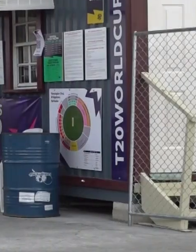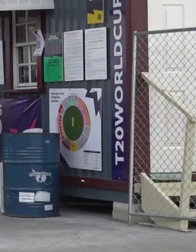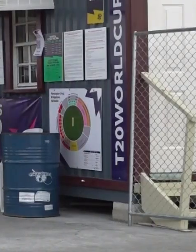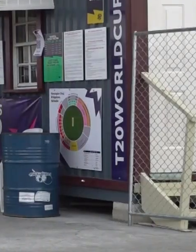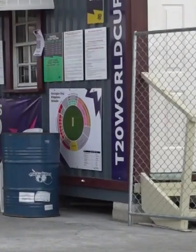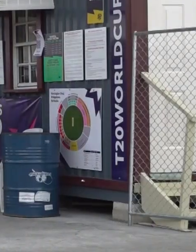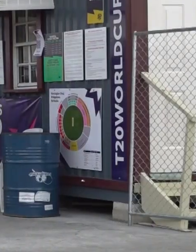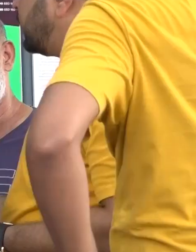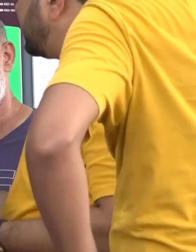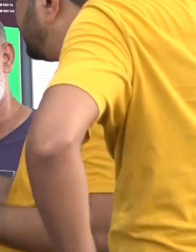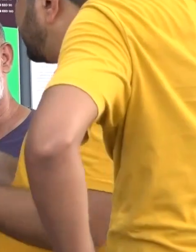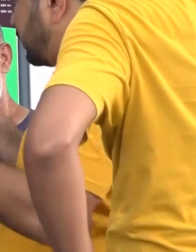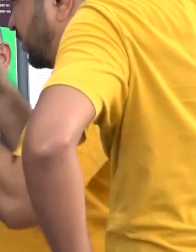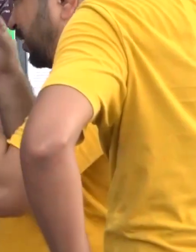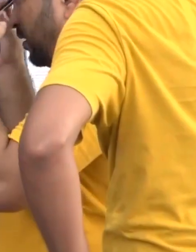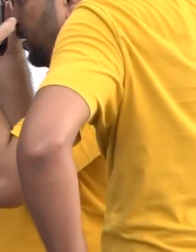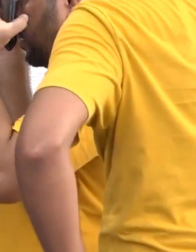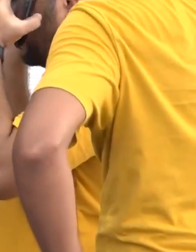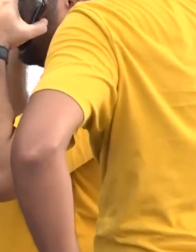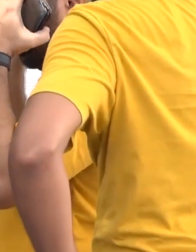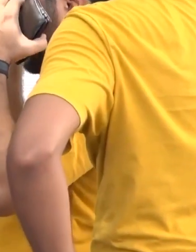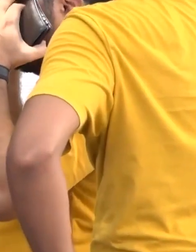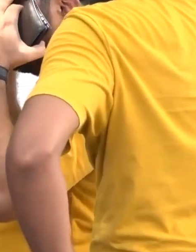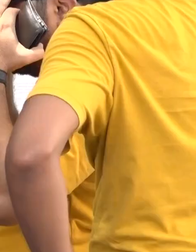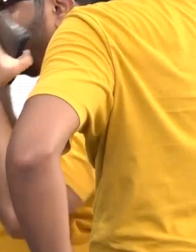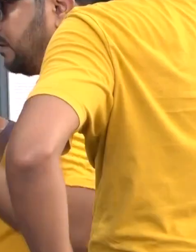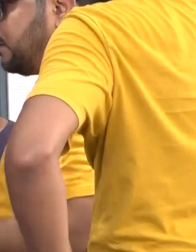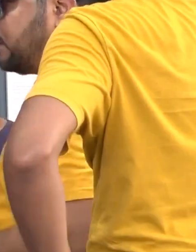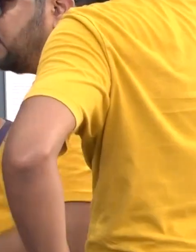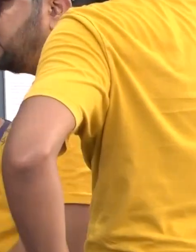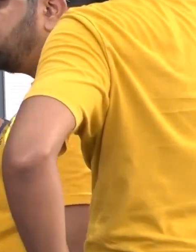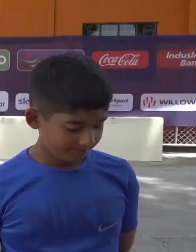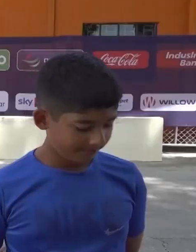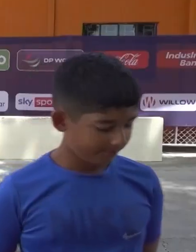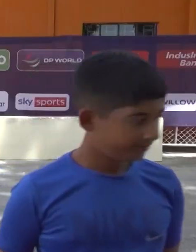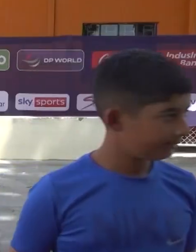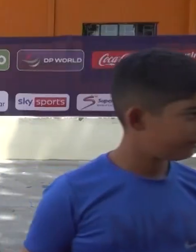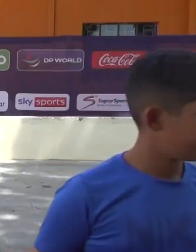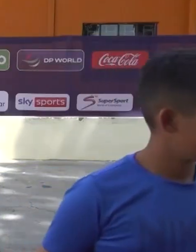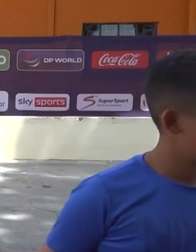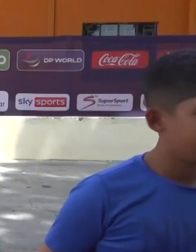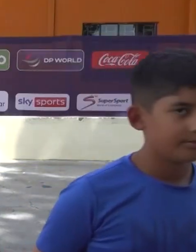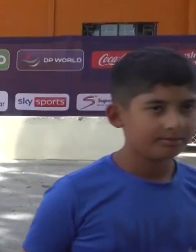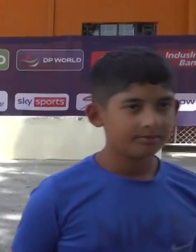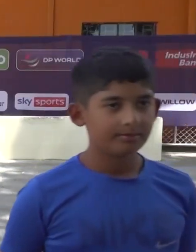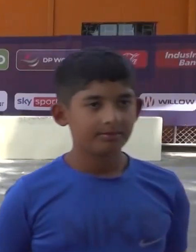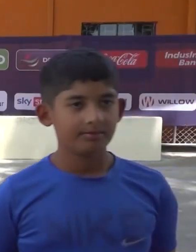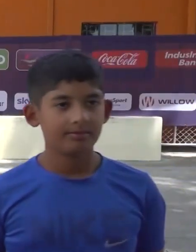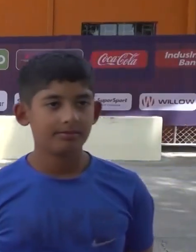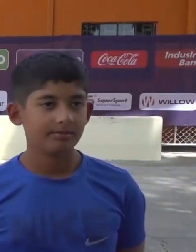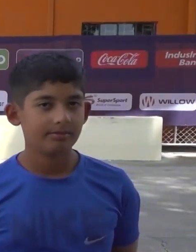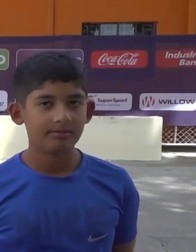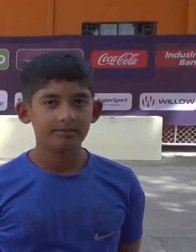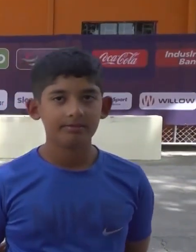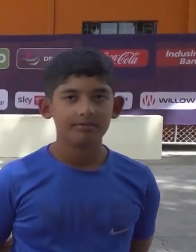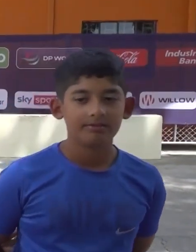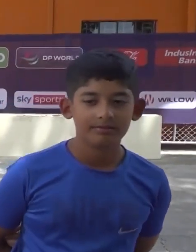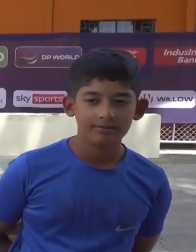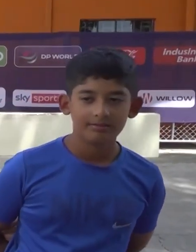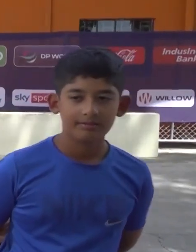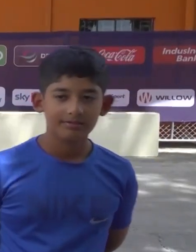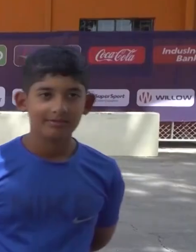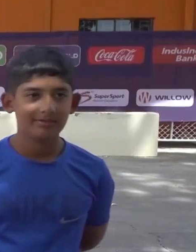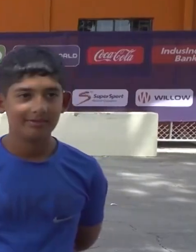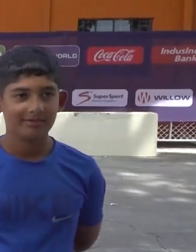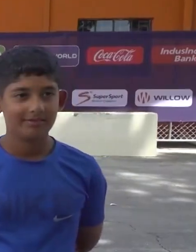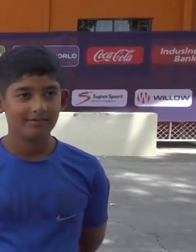Oval, some fans were spotted purchasing tickets and gave their predictions. We're still excited. My son really loves cricket. We all love cricket. The family loves cricket,